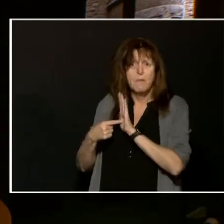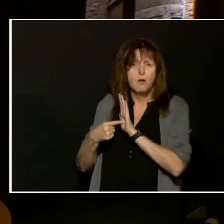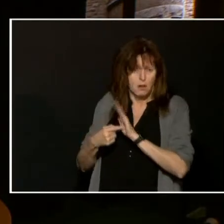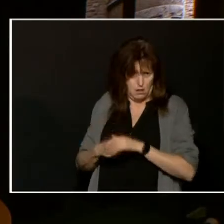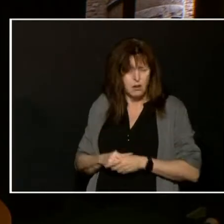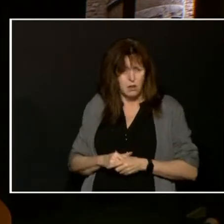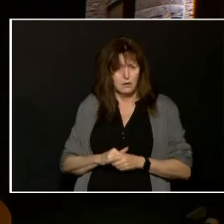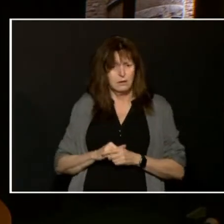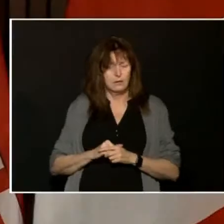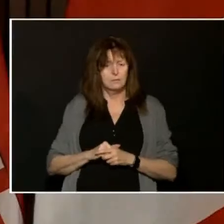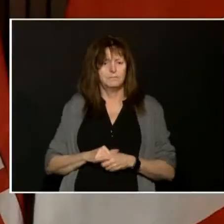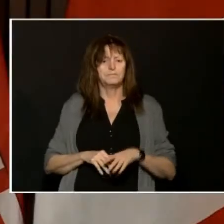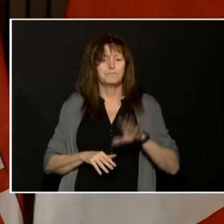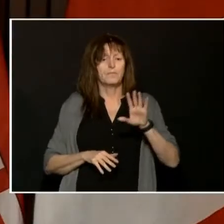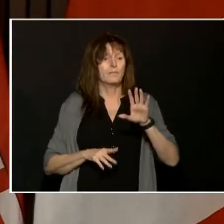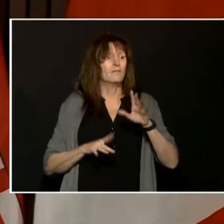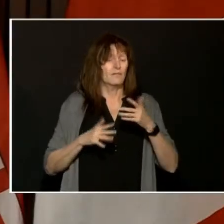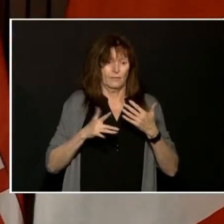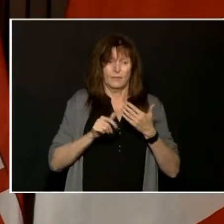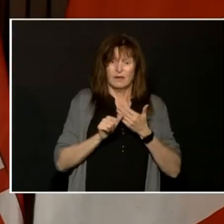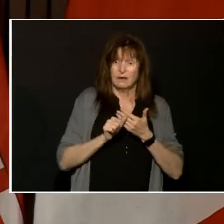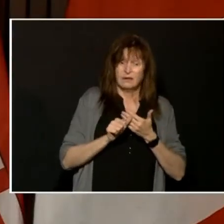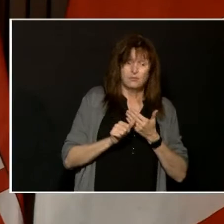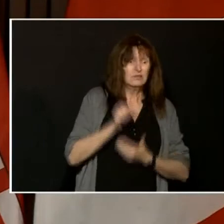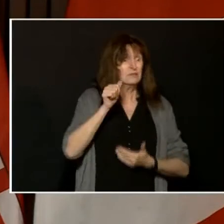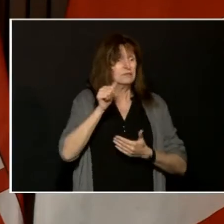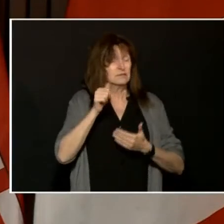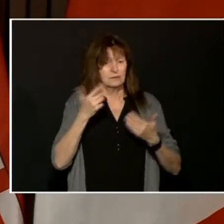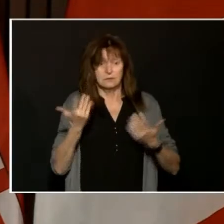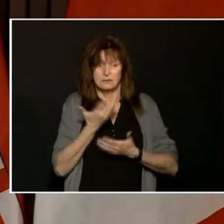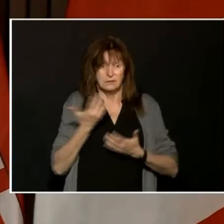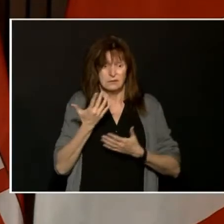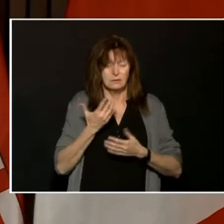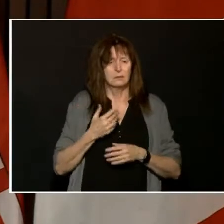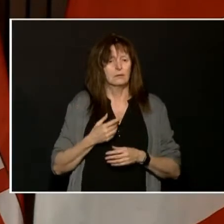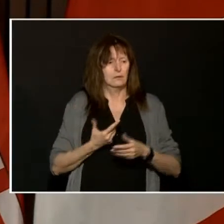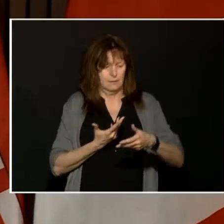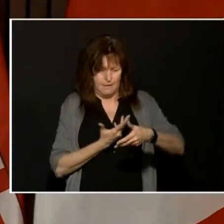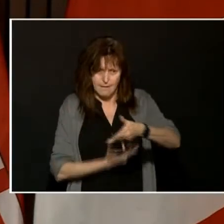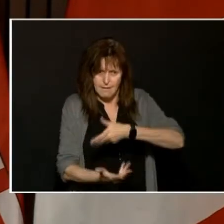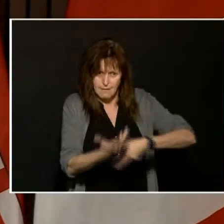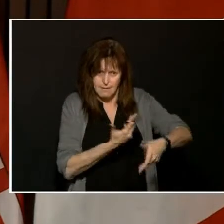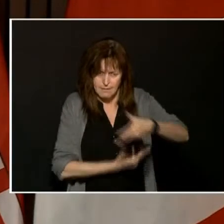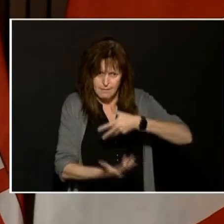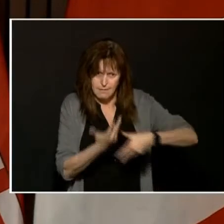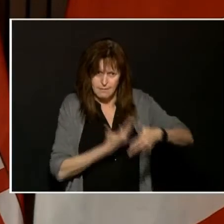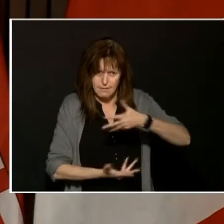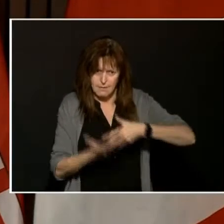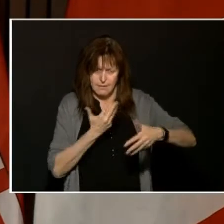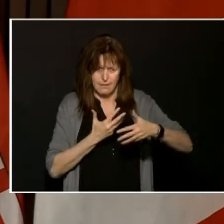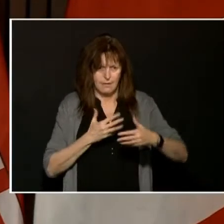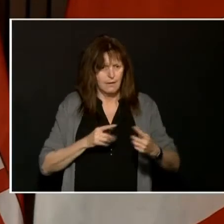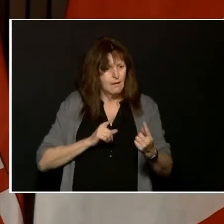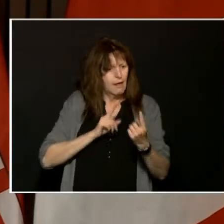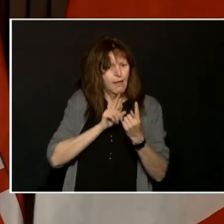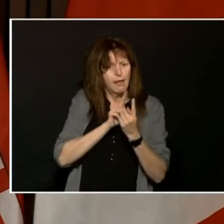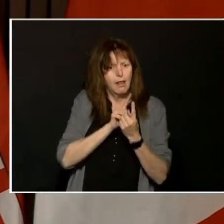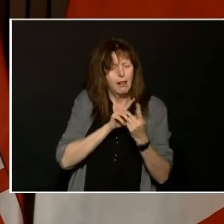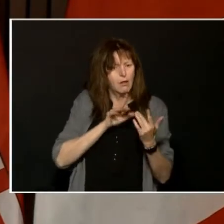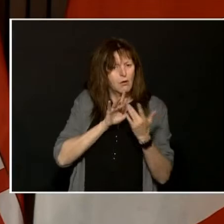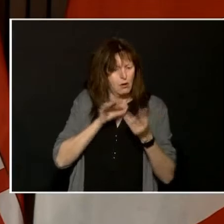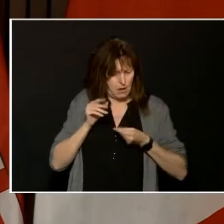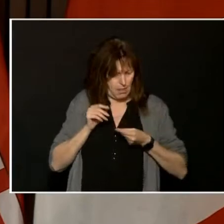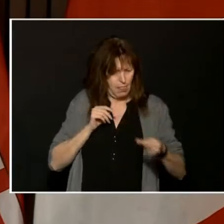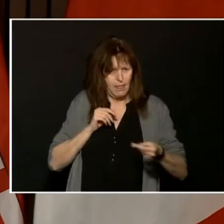risks here. First biggest risk is mixing. Dramatic increase in contact rates, which will lead to increase in transmission. That's what